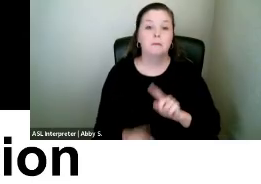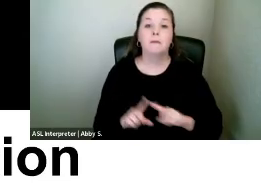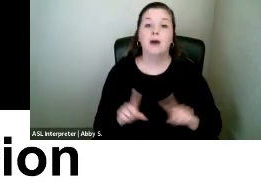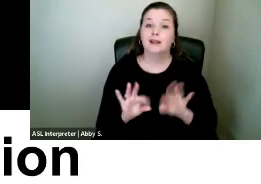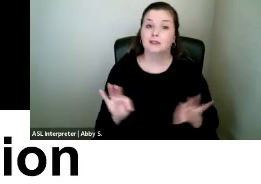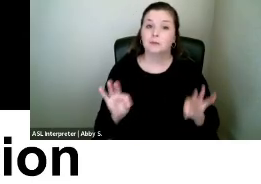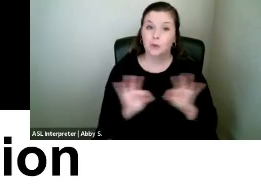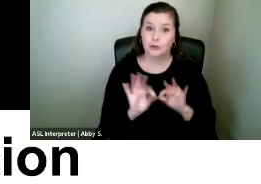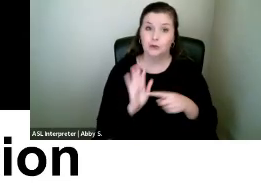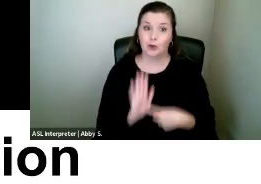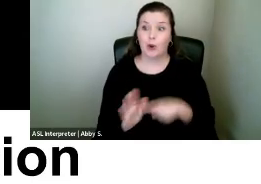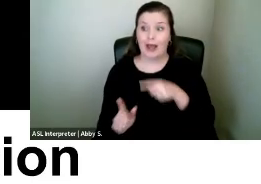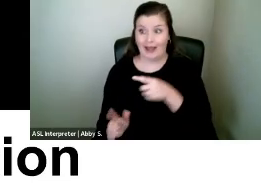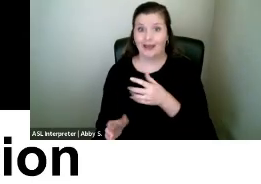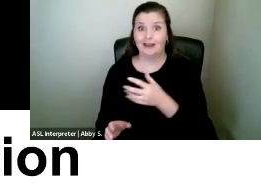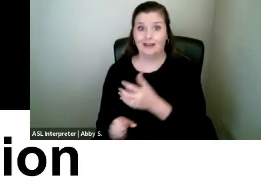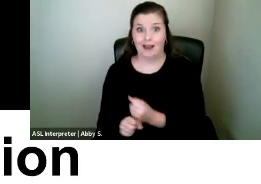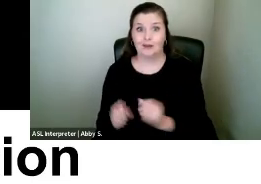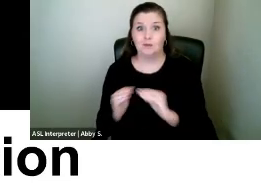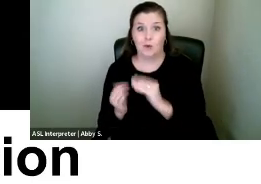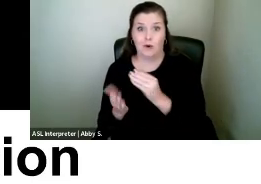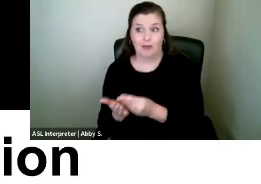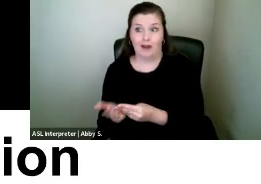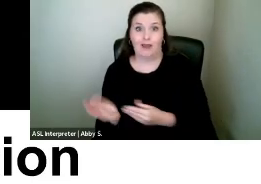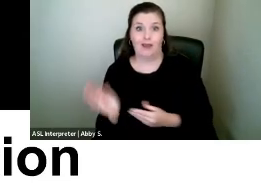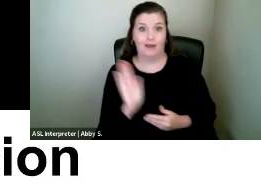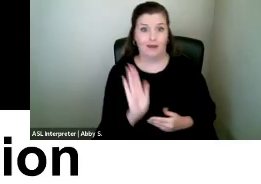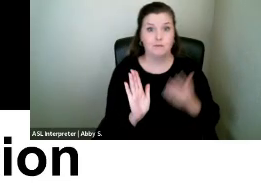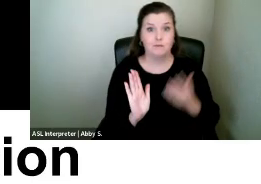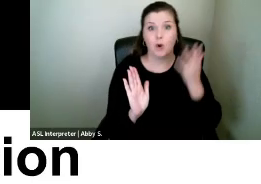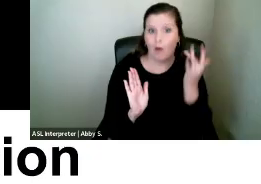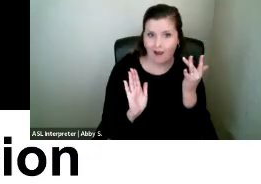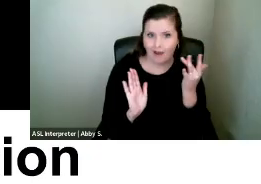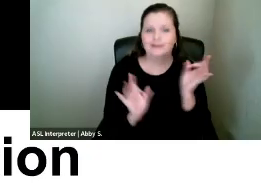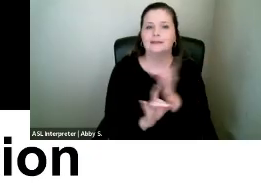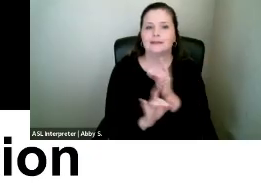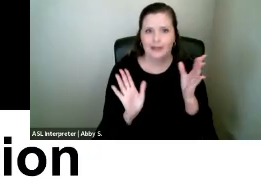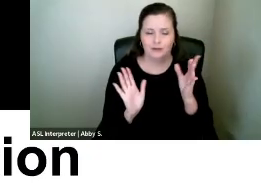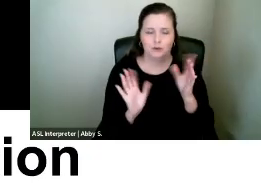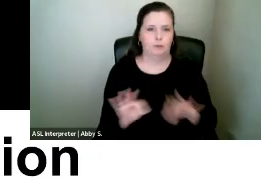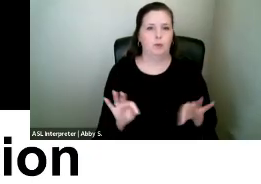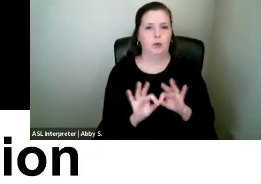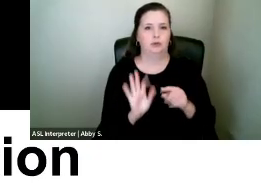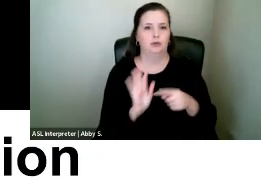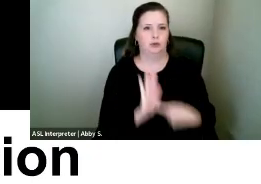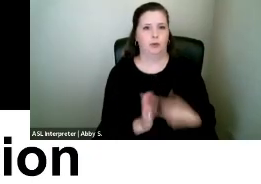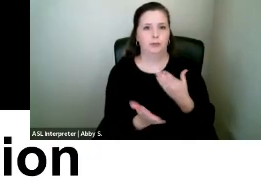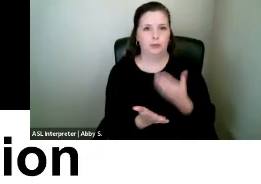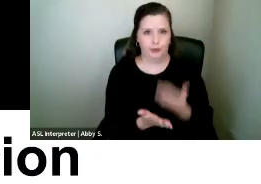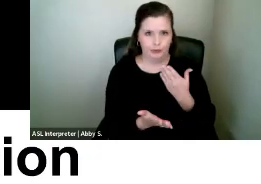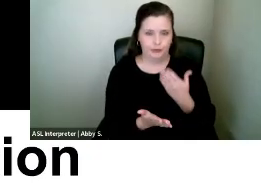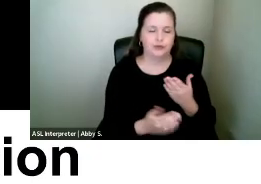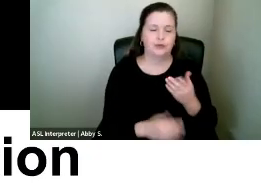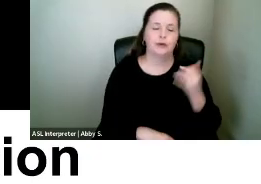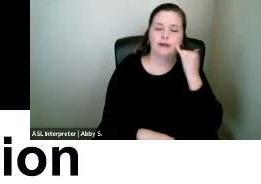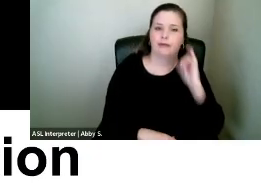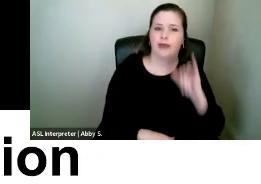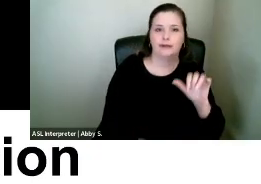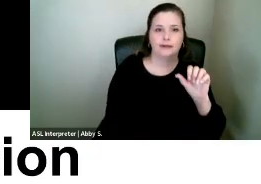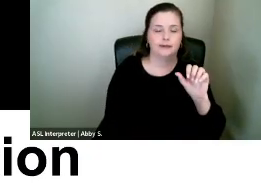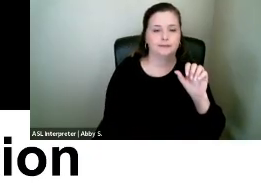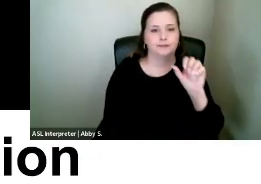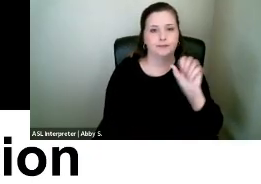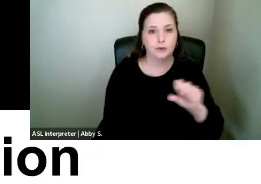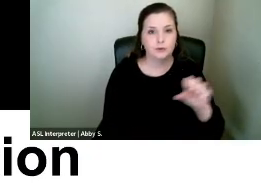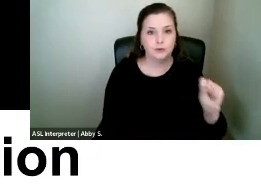good idea for you to check with your program office, whether that's your Medicare provider, Medicaid provider,